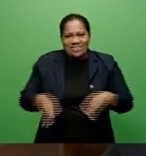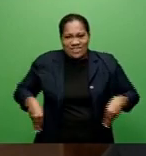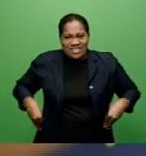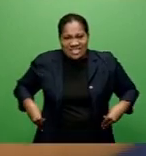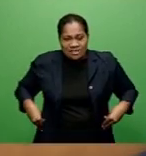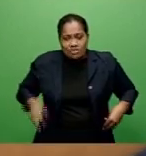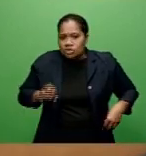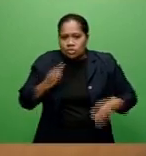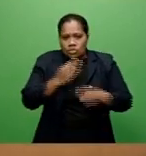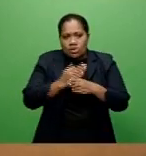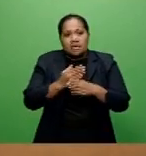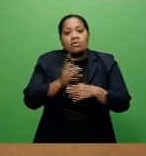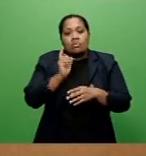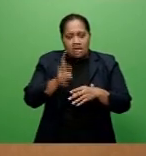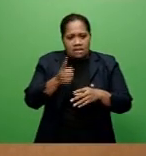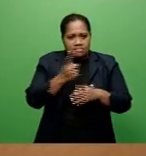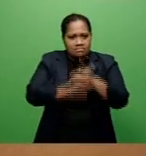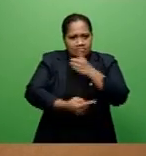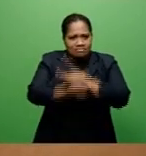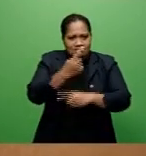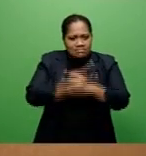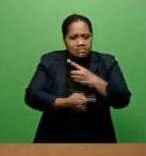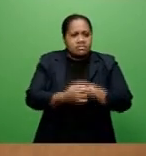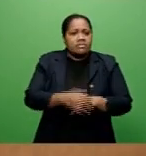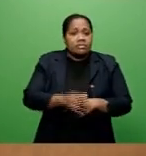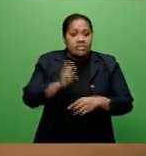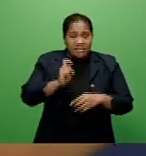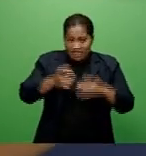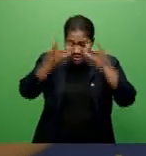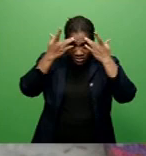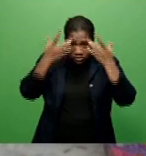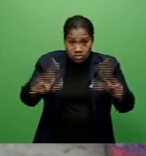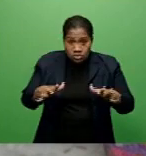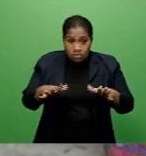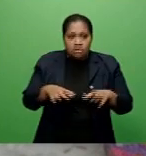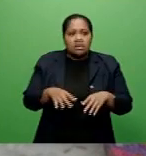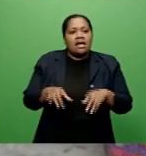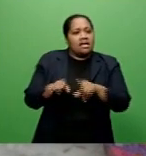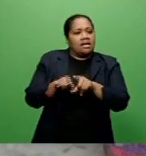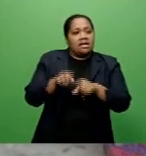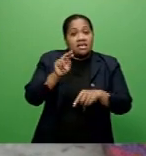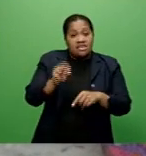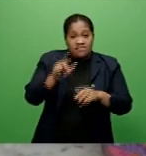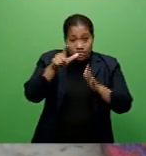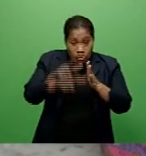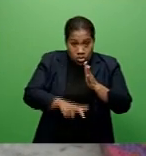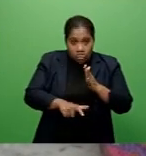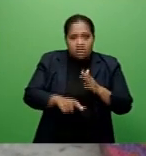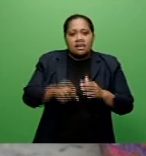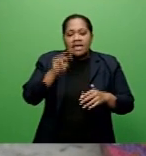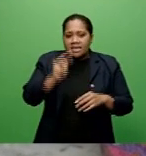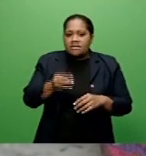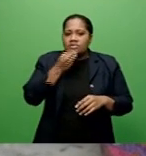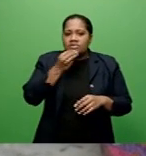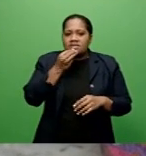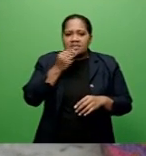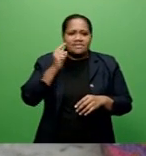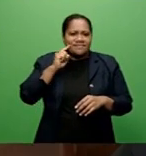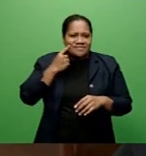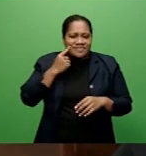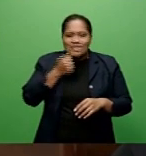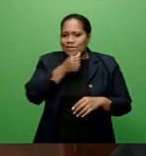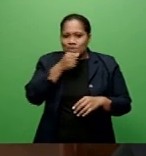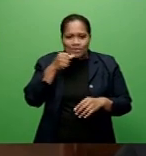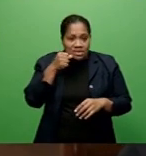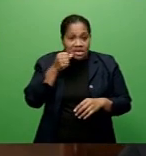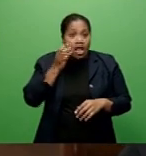got low. Because when it's low, I need to eat candies and sweets. And when